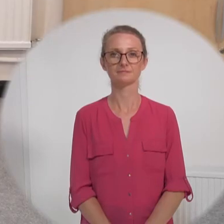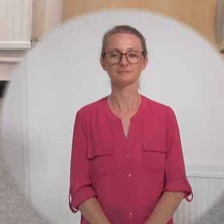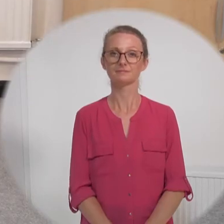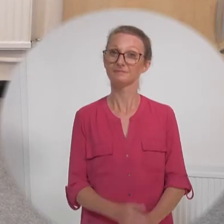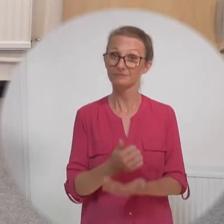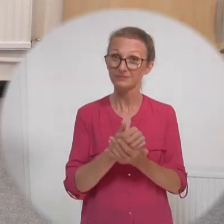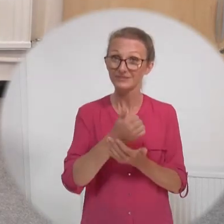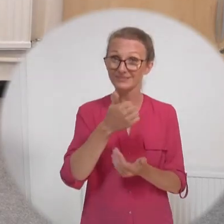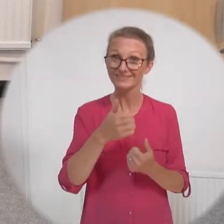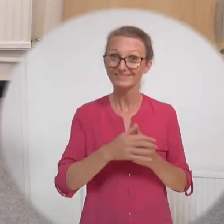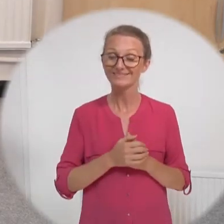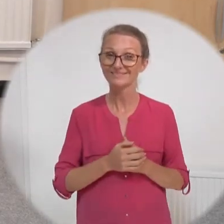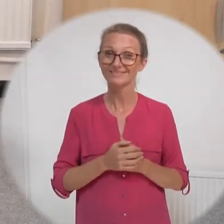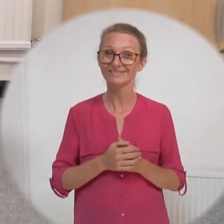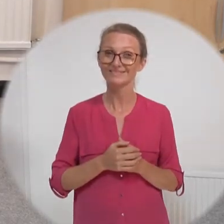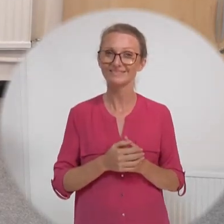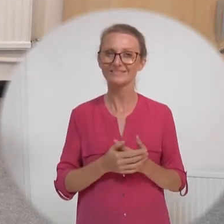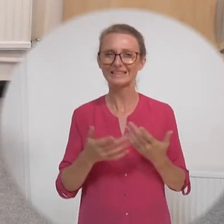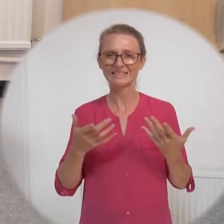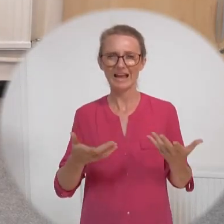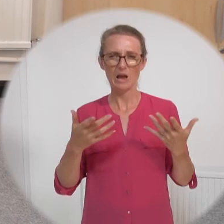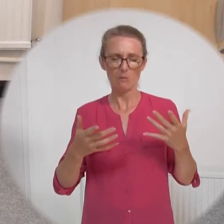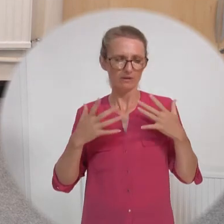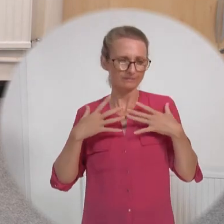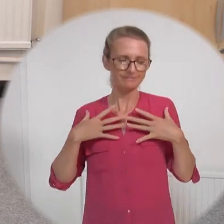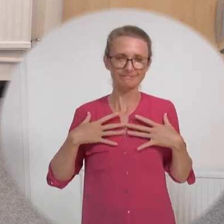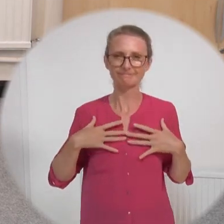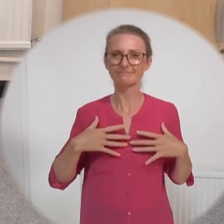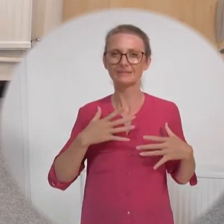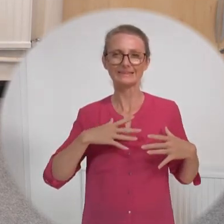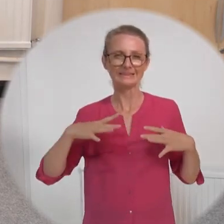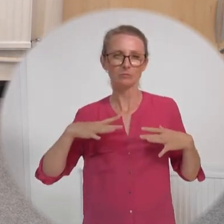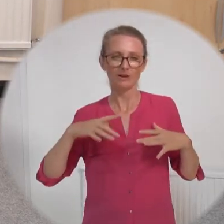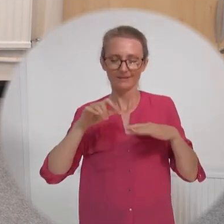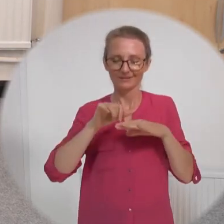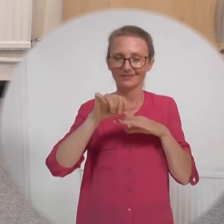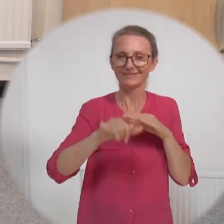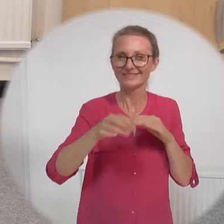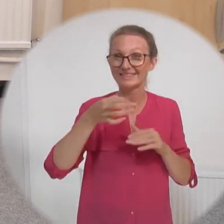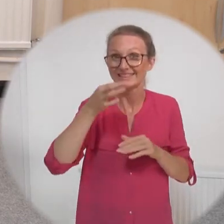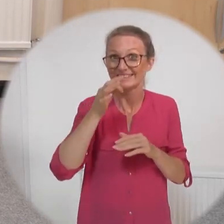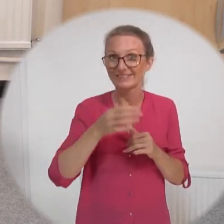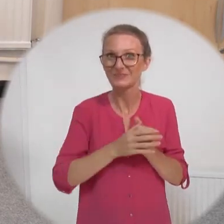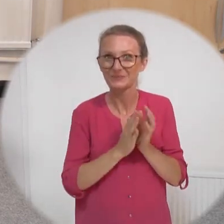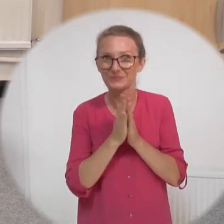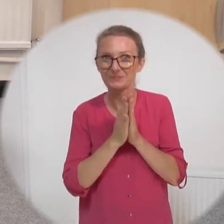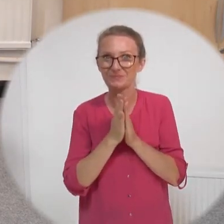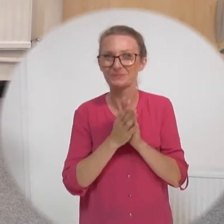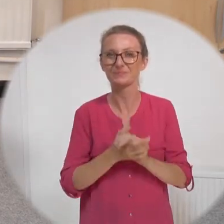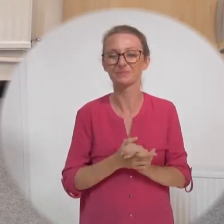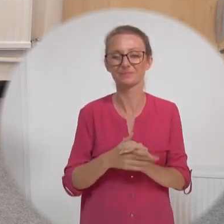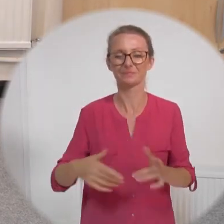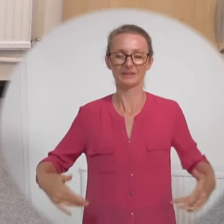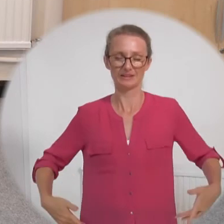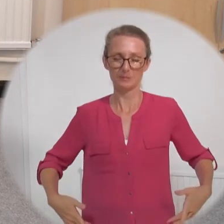Great, okay, we'll do a little warm down and then we'll stop for tea. So sink your hip, feel the